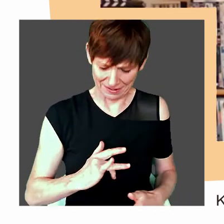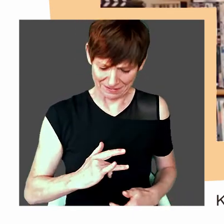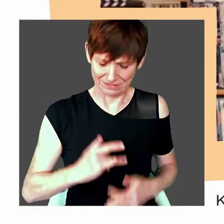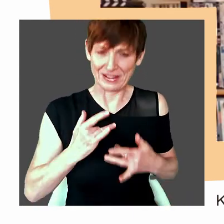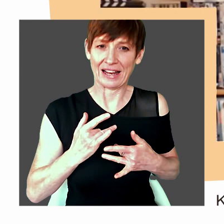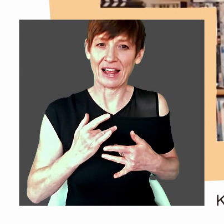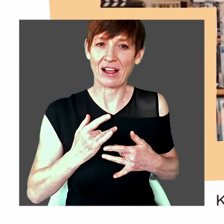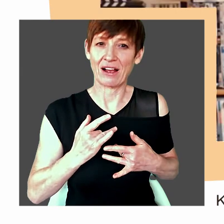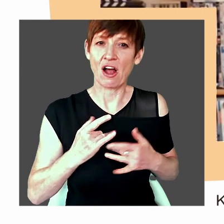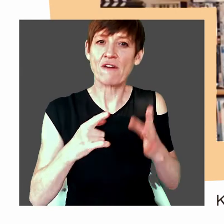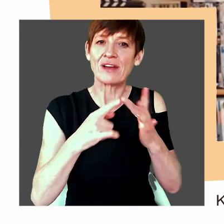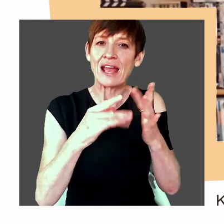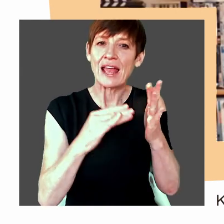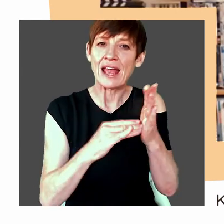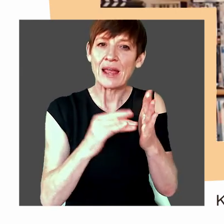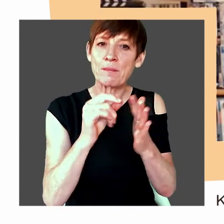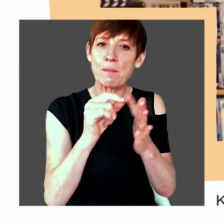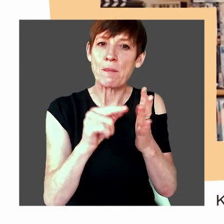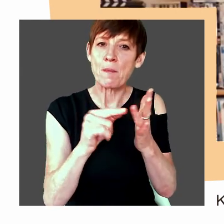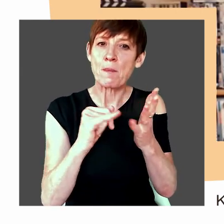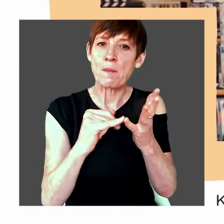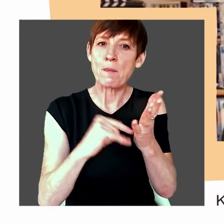syndrome, and how have you dealt with it?